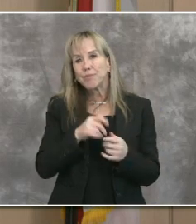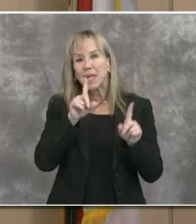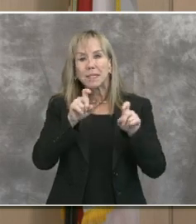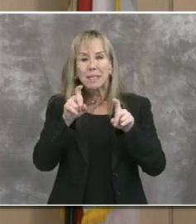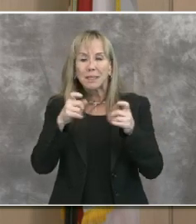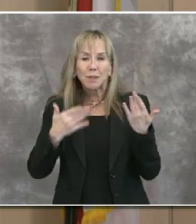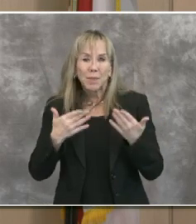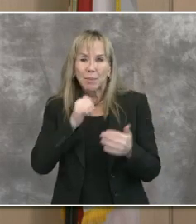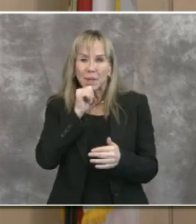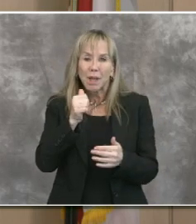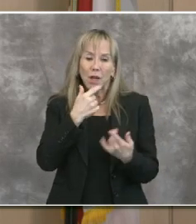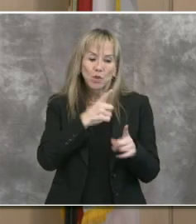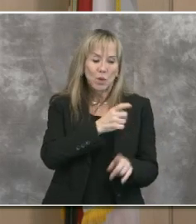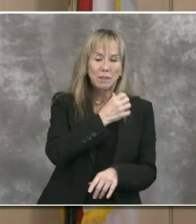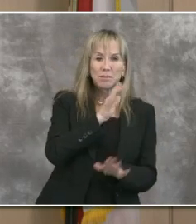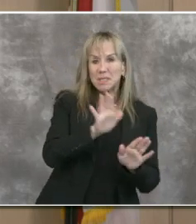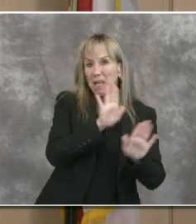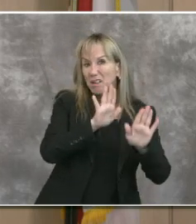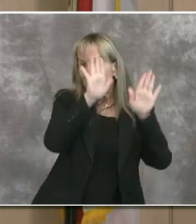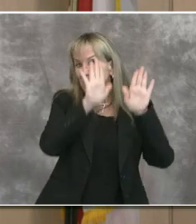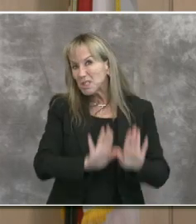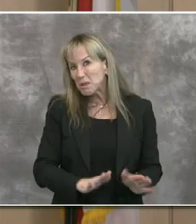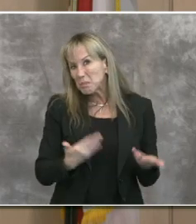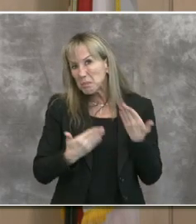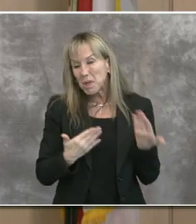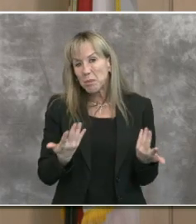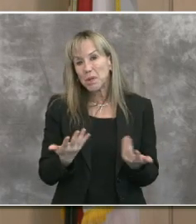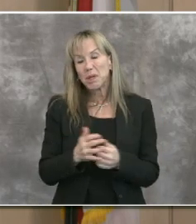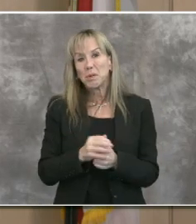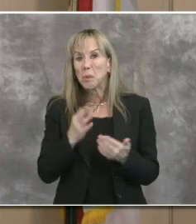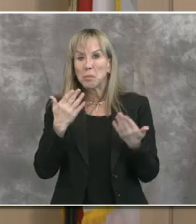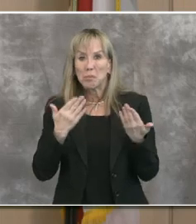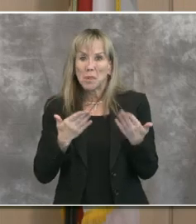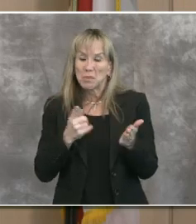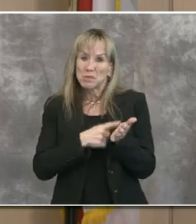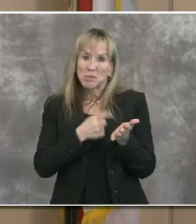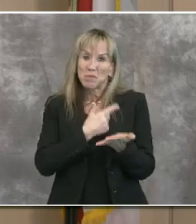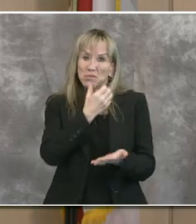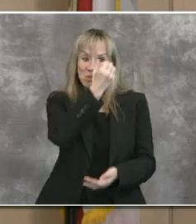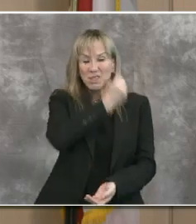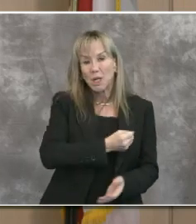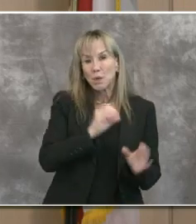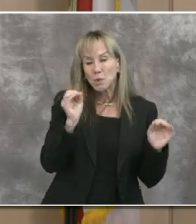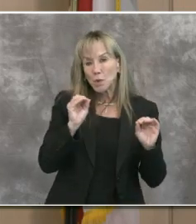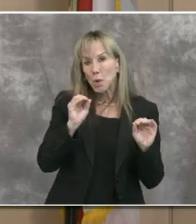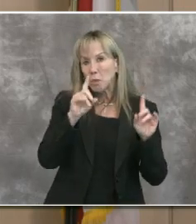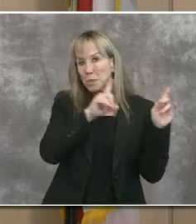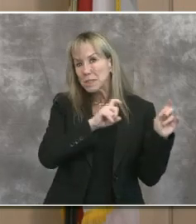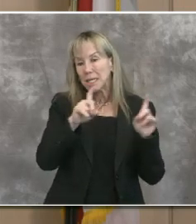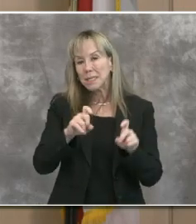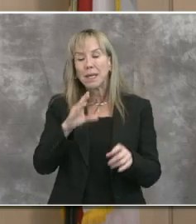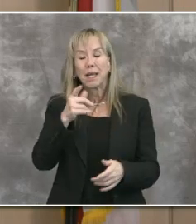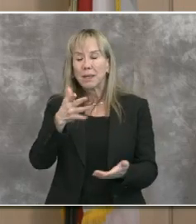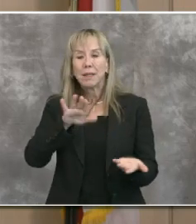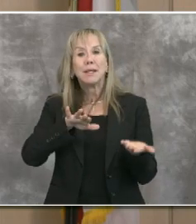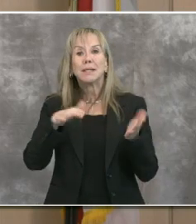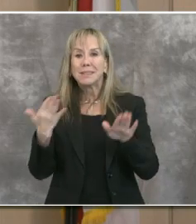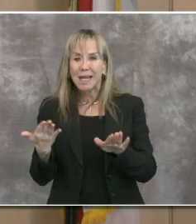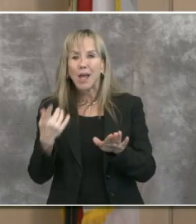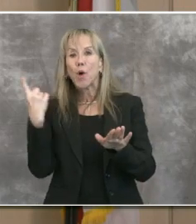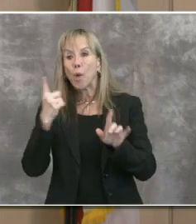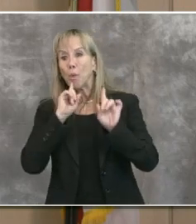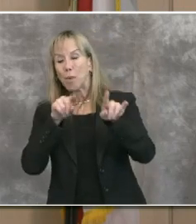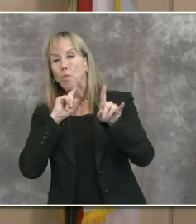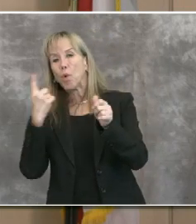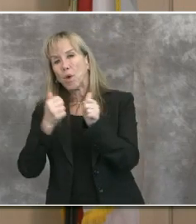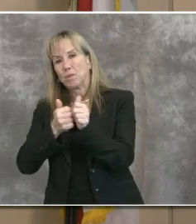testing may not be done on Sundays or even sometimes on Saturdays, and deaths always lag